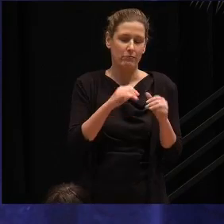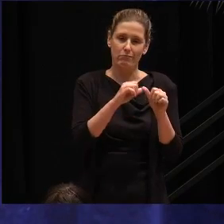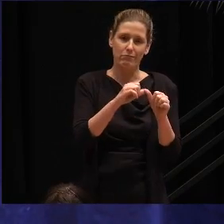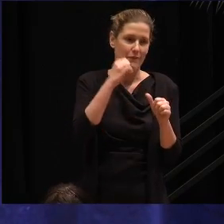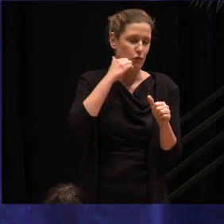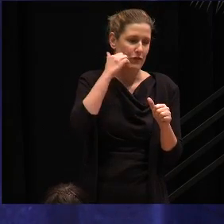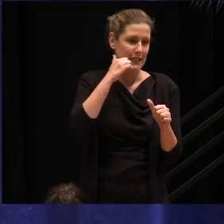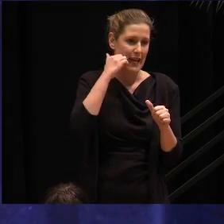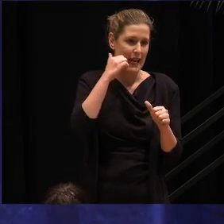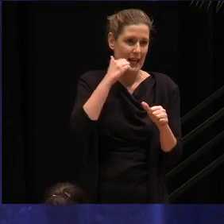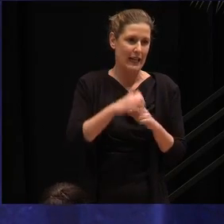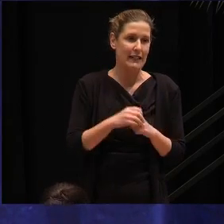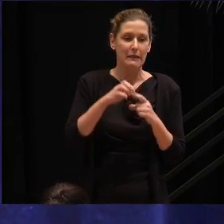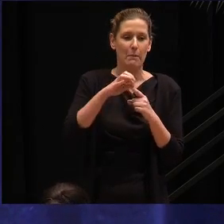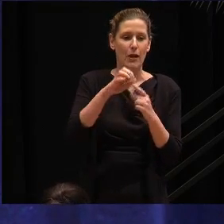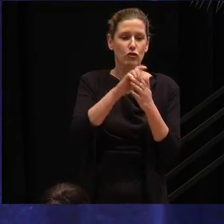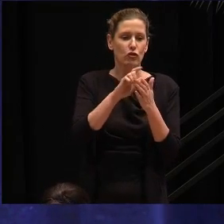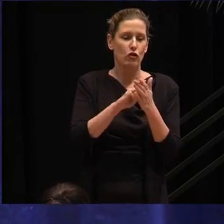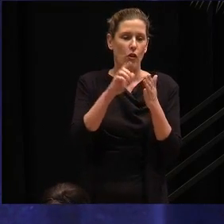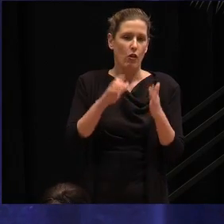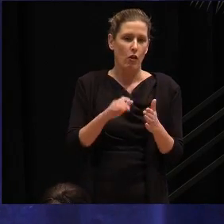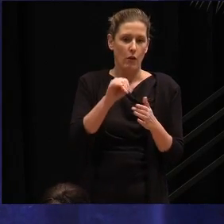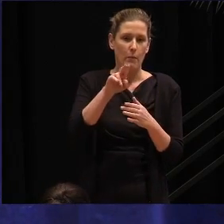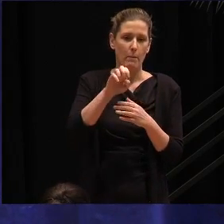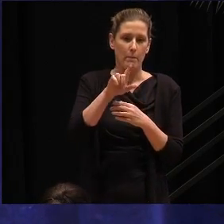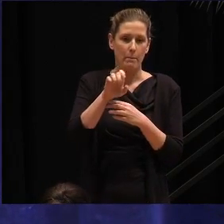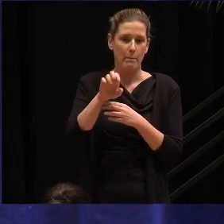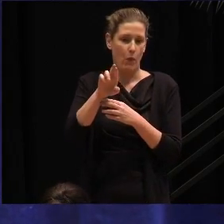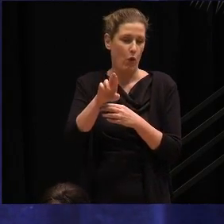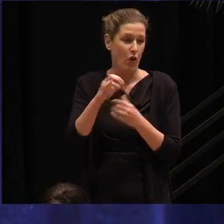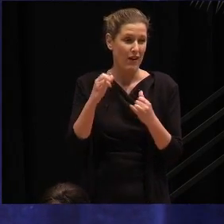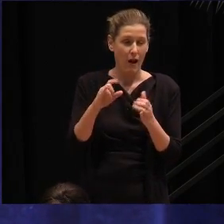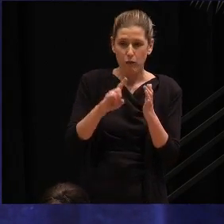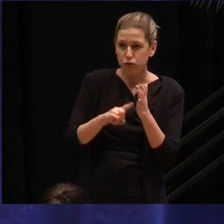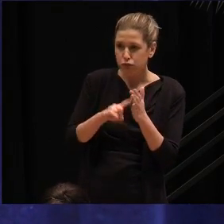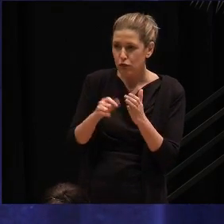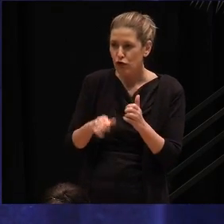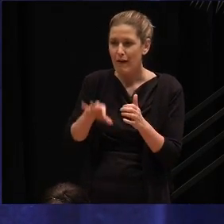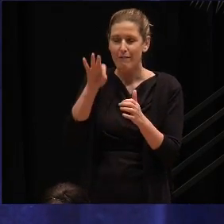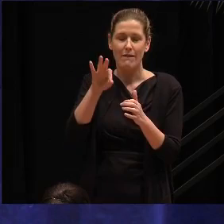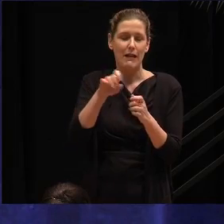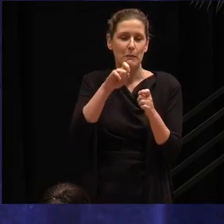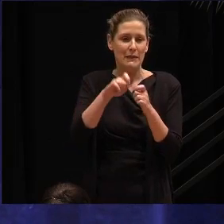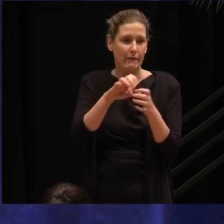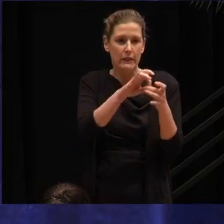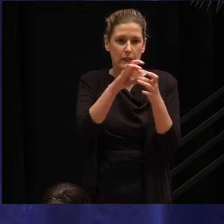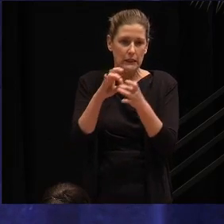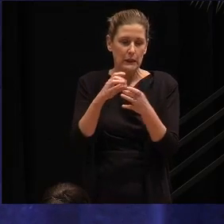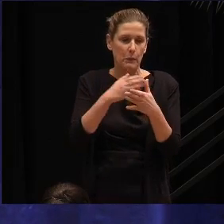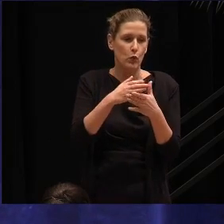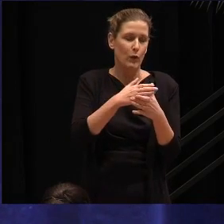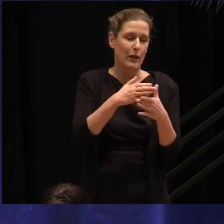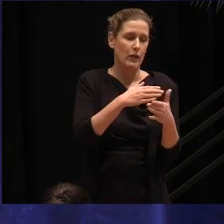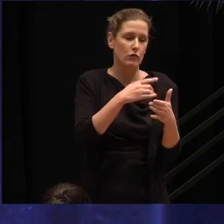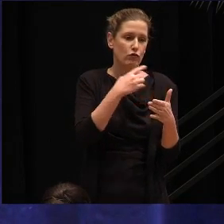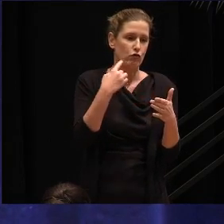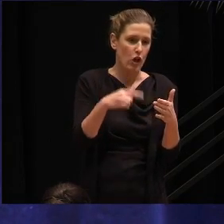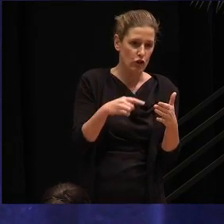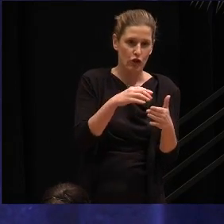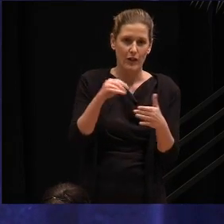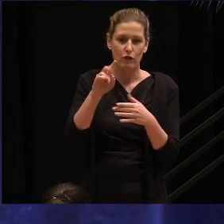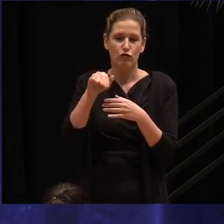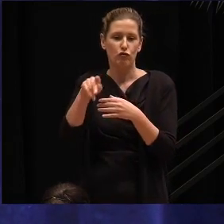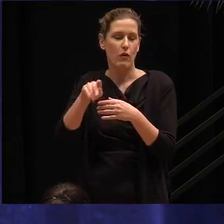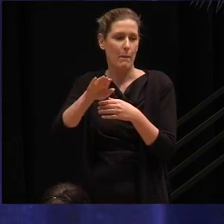basis. Special Counsel Robert Mueller is probing possible ties between Russia and Trump's campaign, and